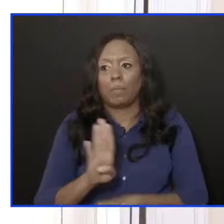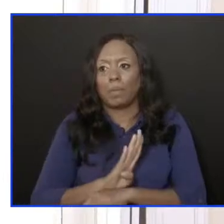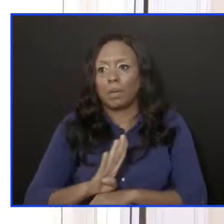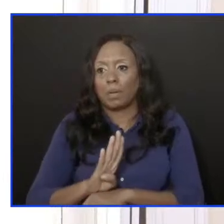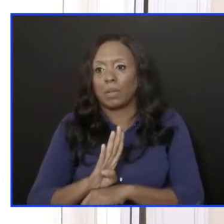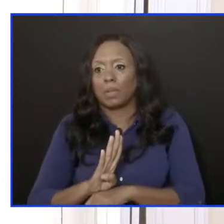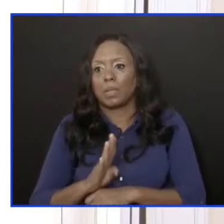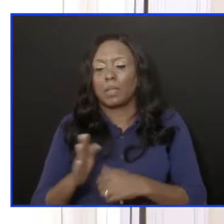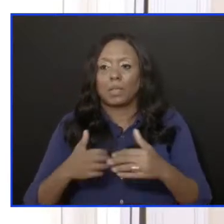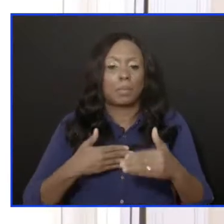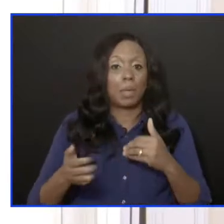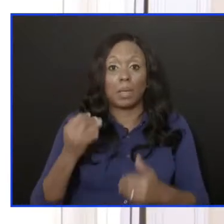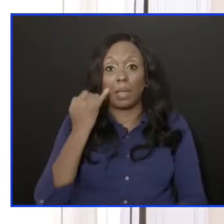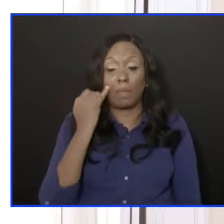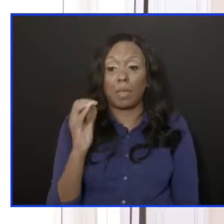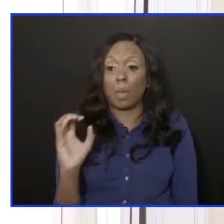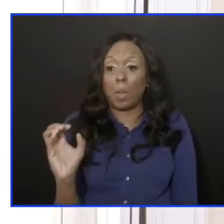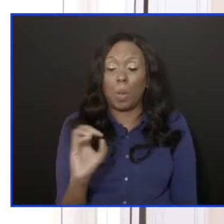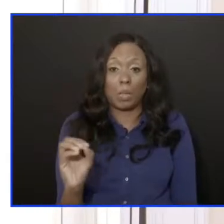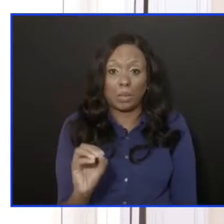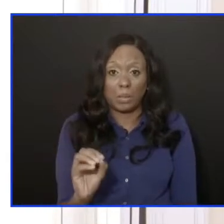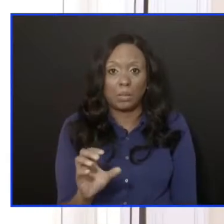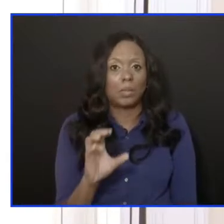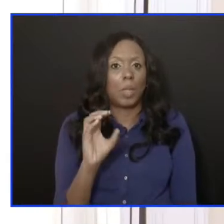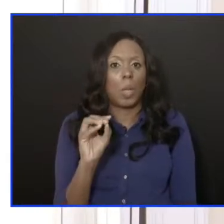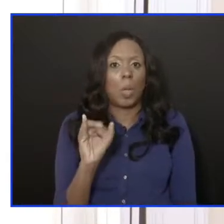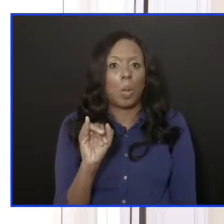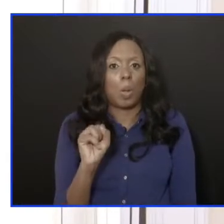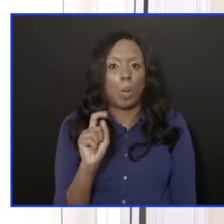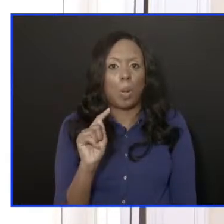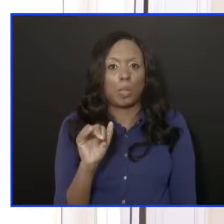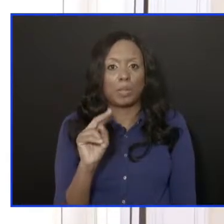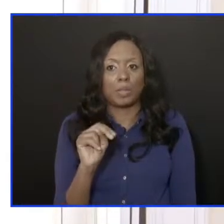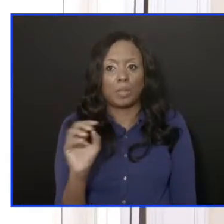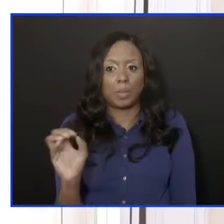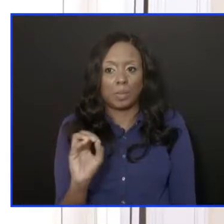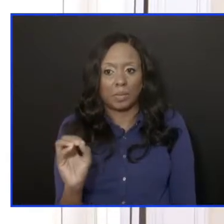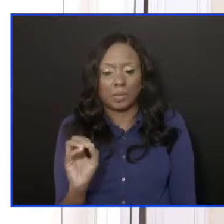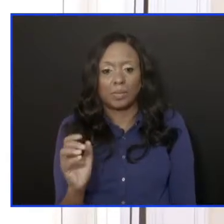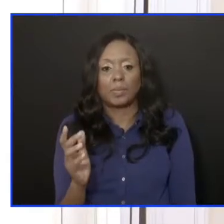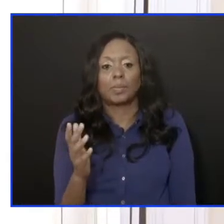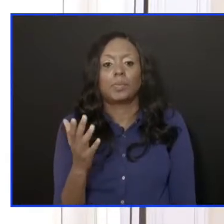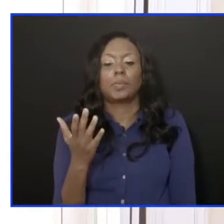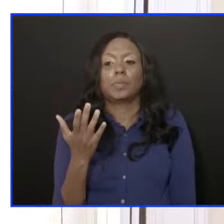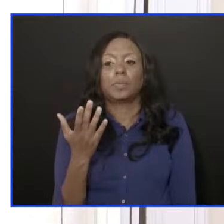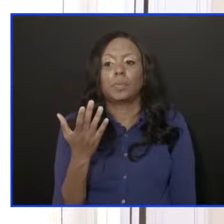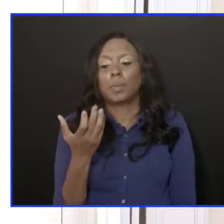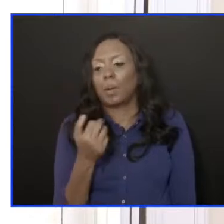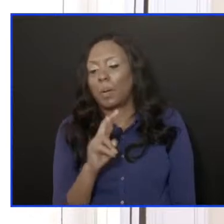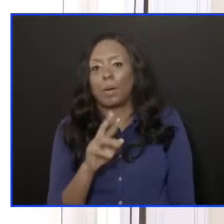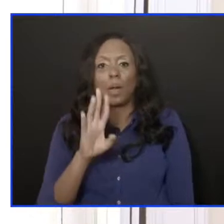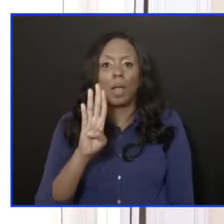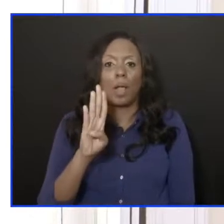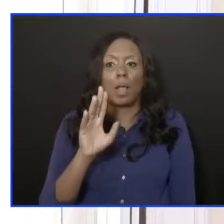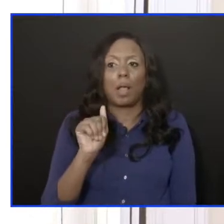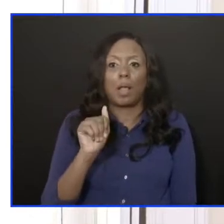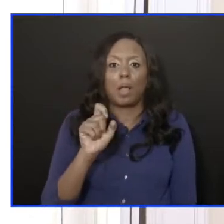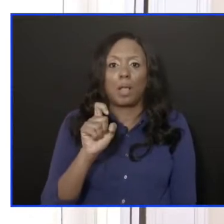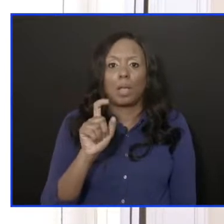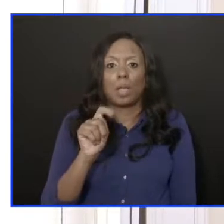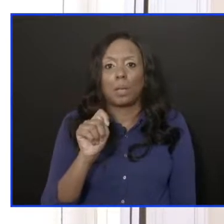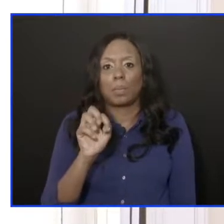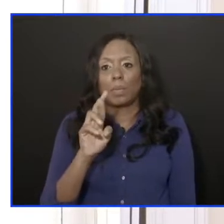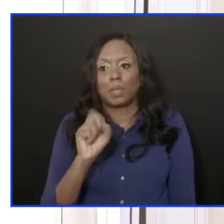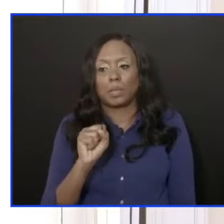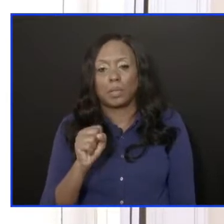whether it is in Oistins, where the cries from those vendors were greatest, or whether it was in Baxter's Road, or whether it is